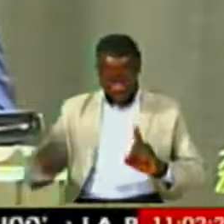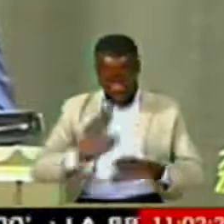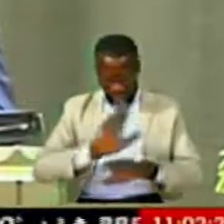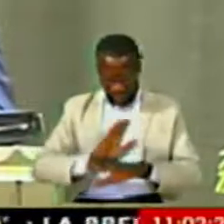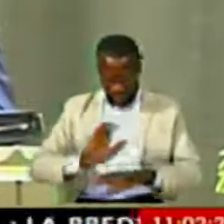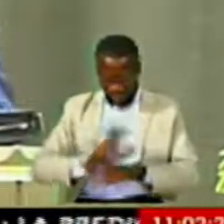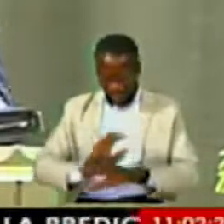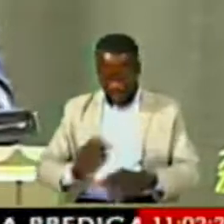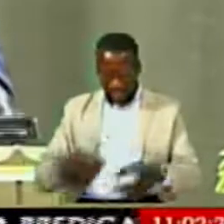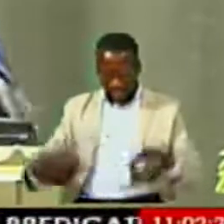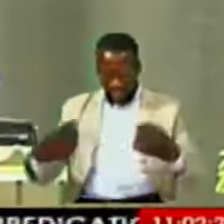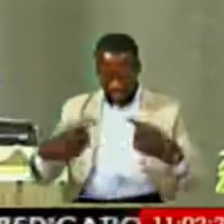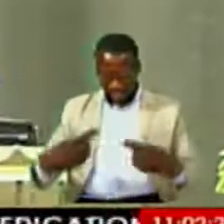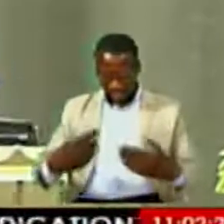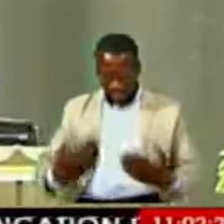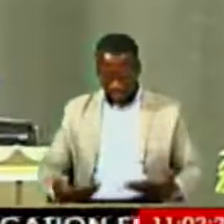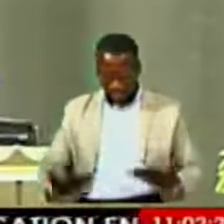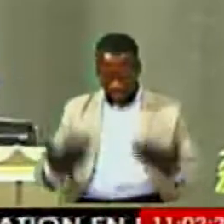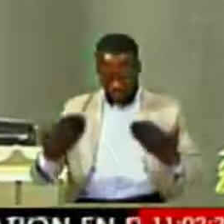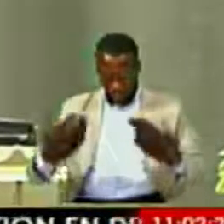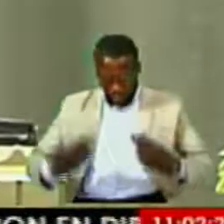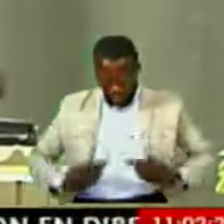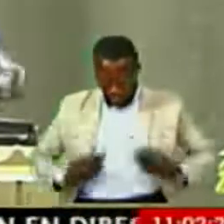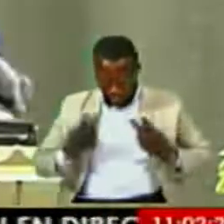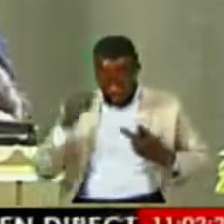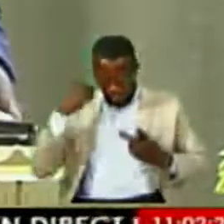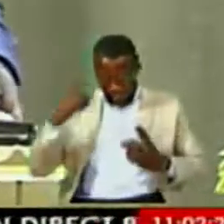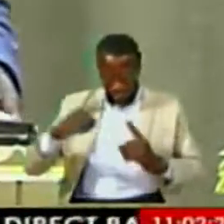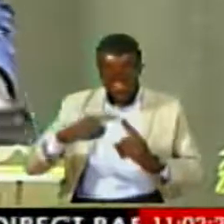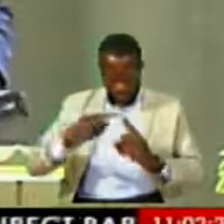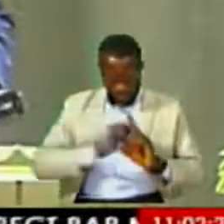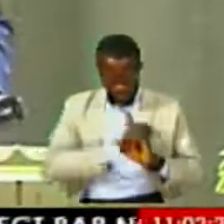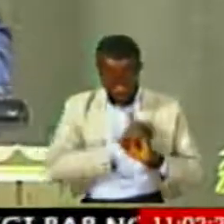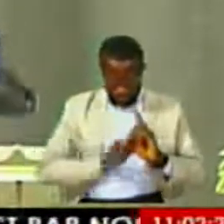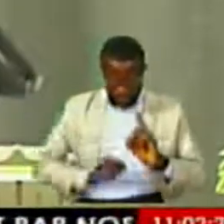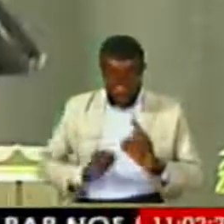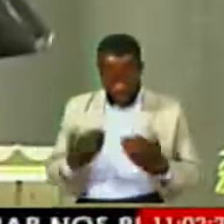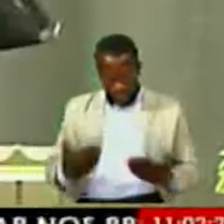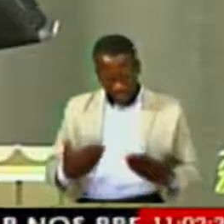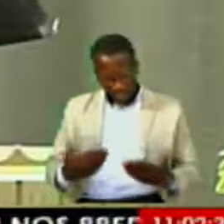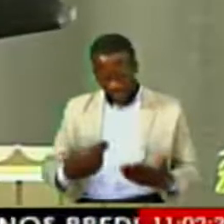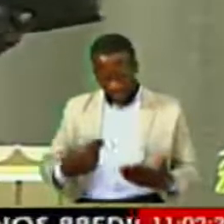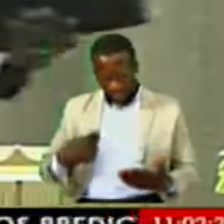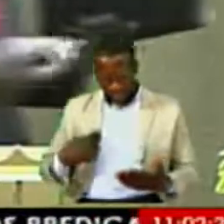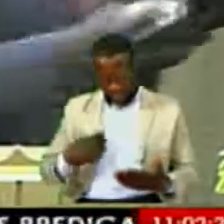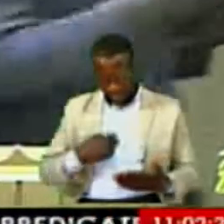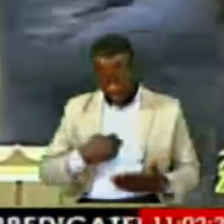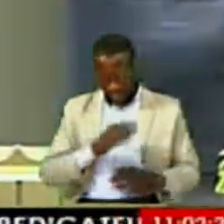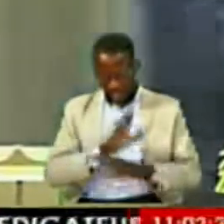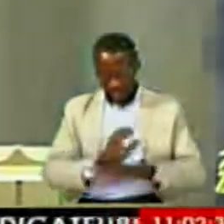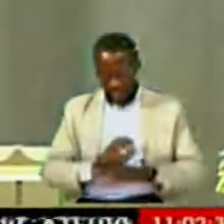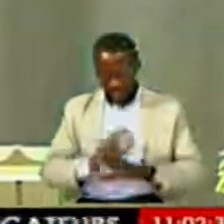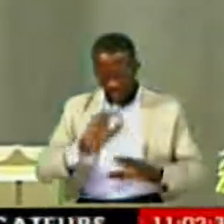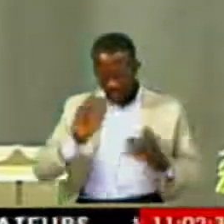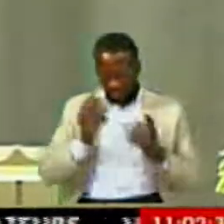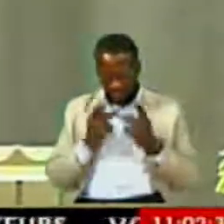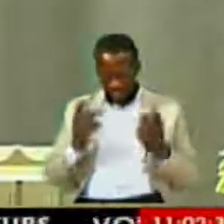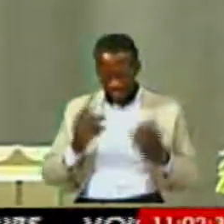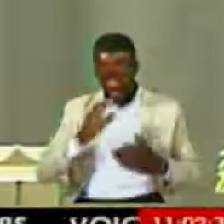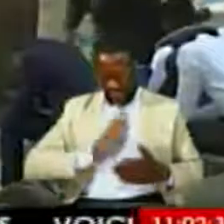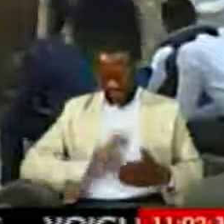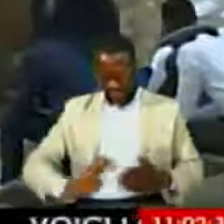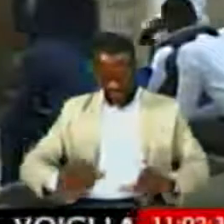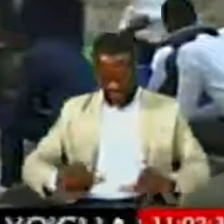vie au Seigneur. Come give your life to the Lord. Alors que j'appelle notre frère pour continuer. As I'm calling our brother to come continue.